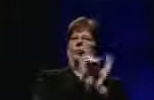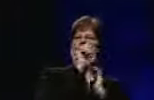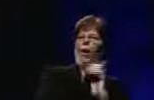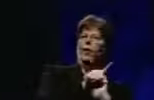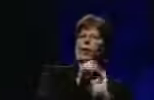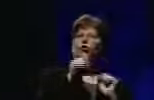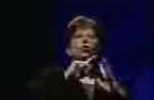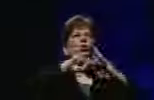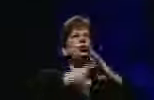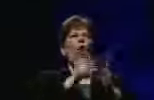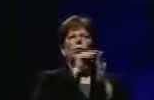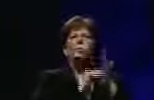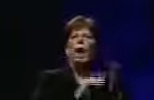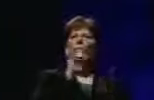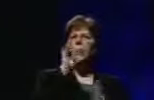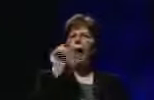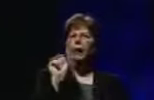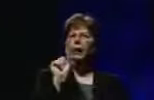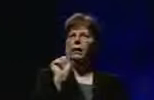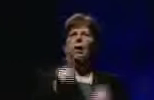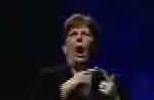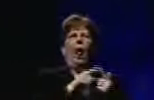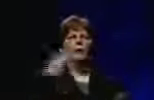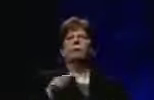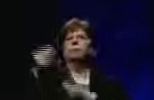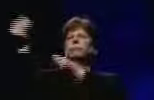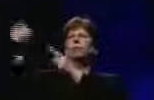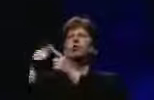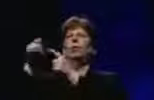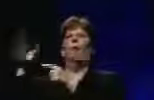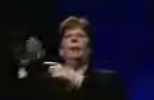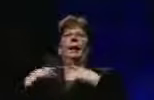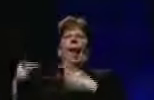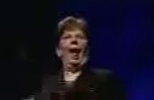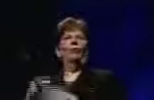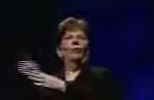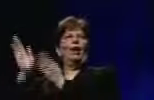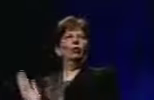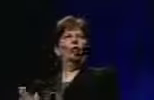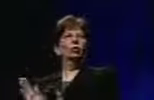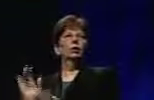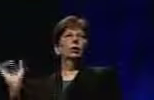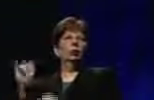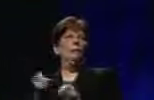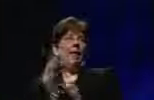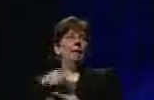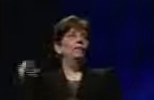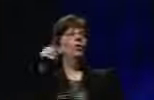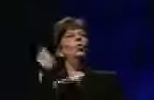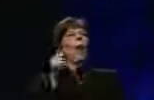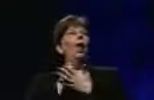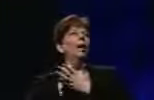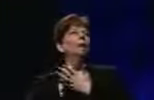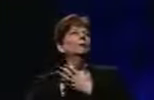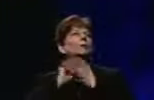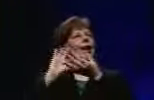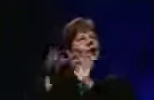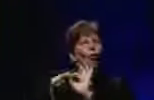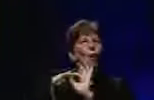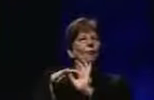start to get the data that we then, quite frankly, turn over to public health professionals like many of you to help us